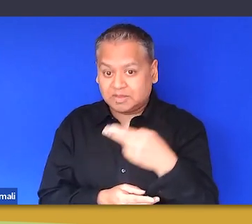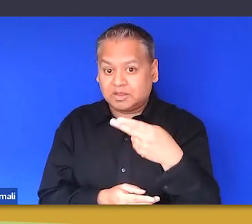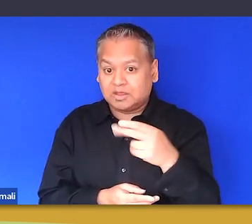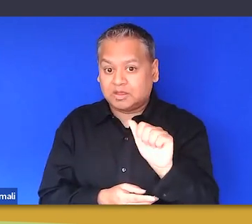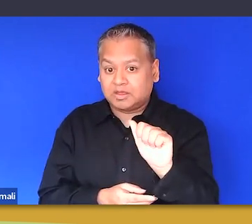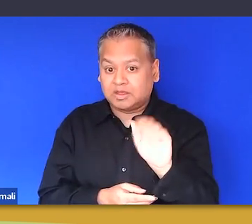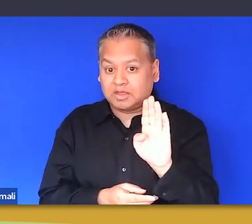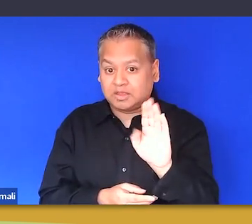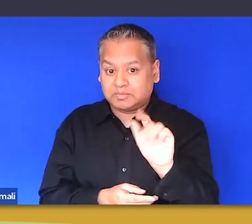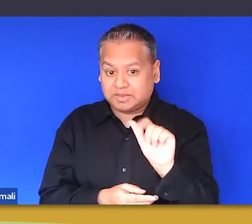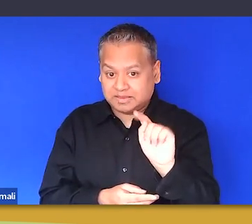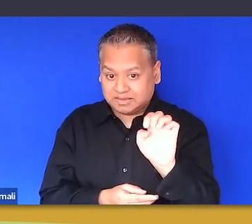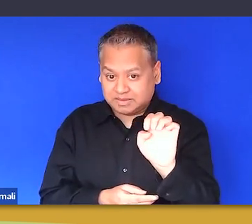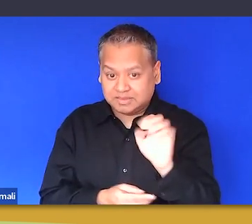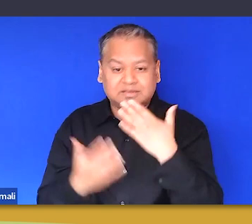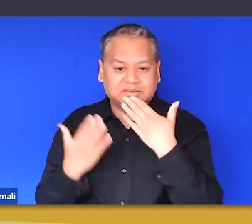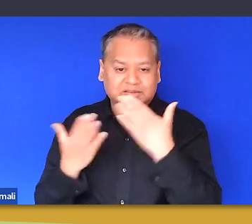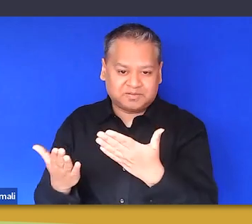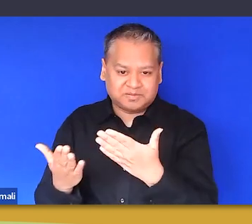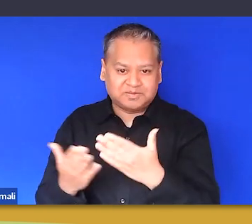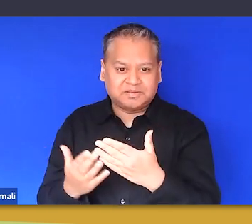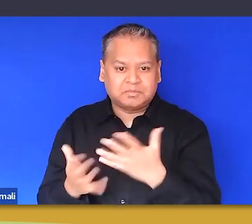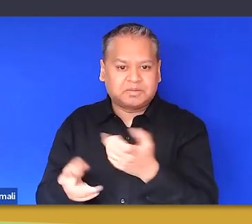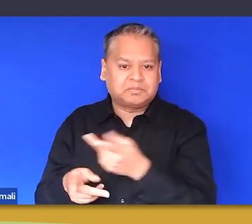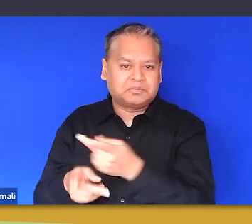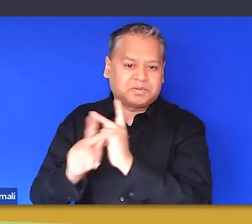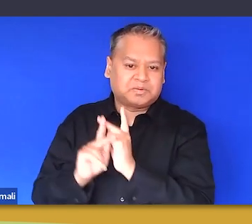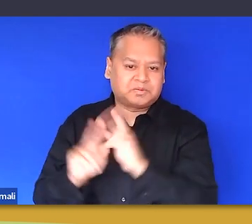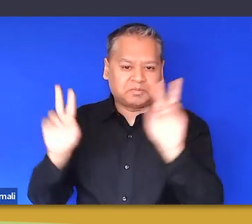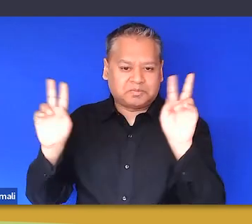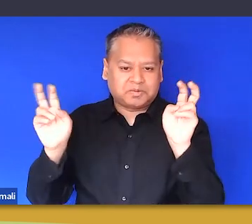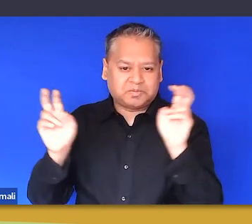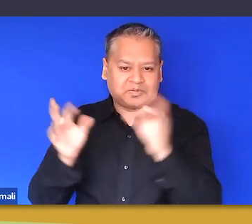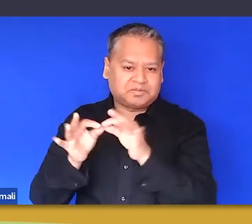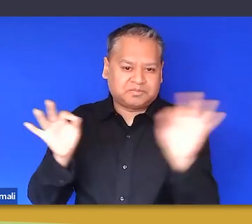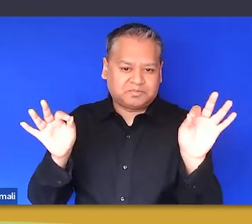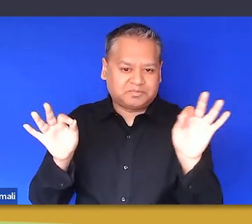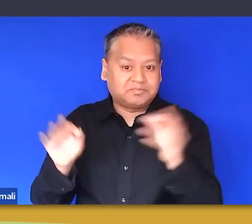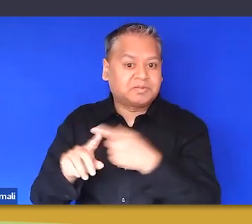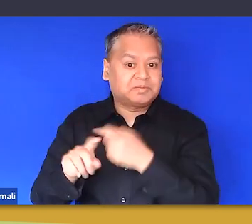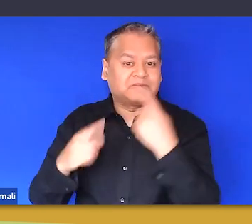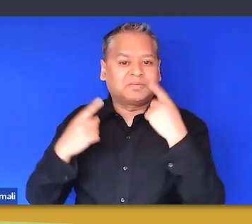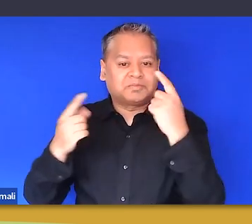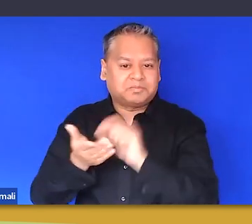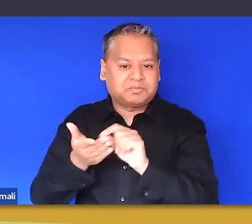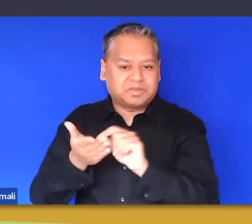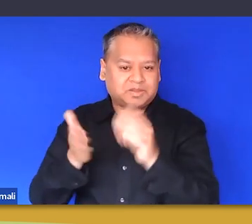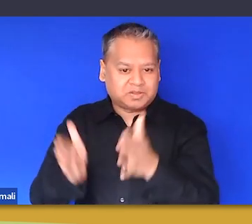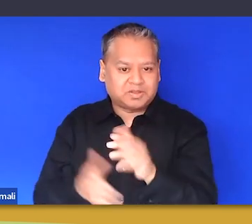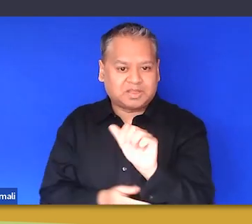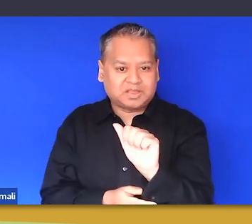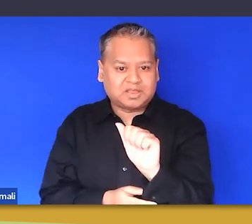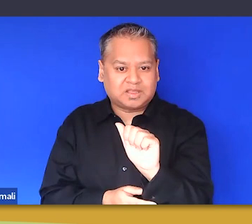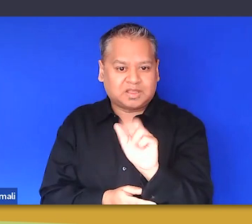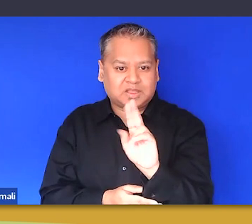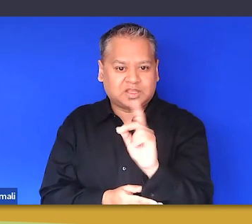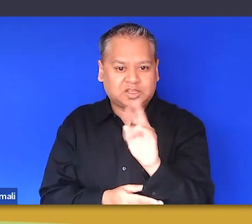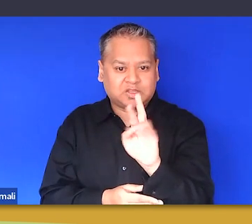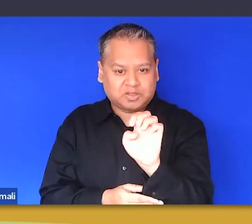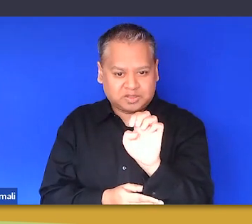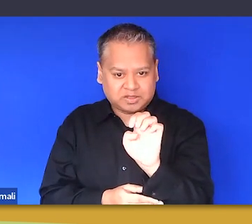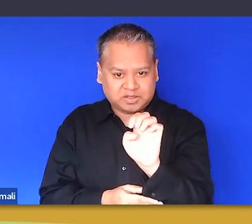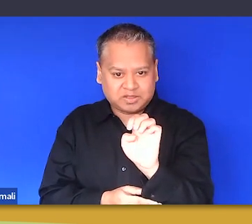quotes from Audre Lorde that echoes the power of community and advocacy. So Audre Lorde says,